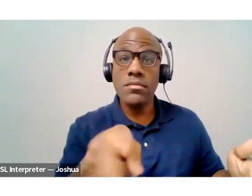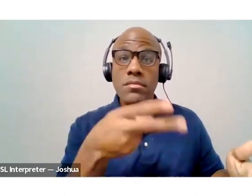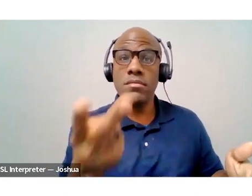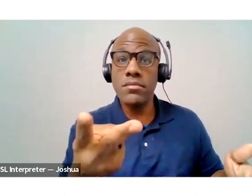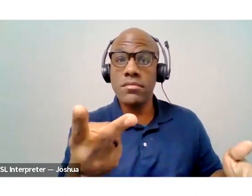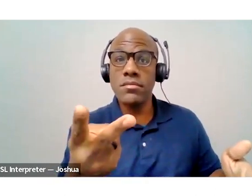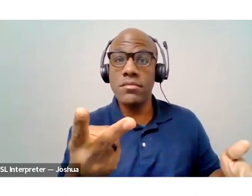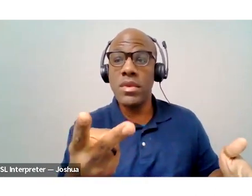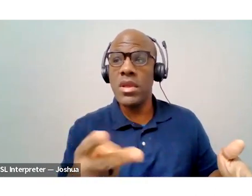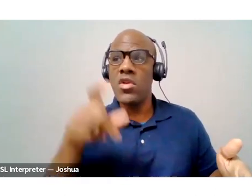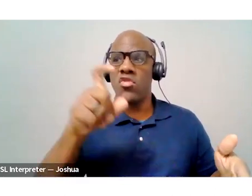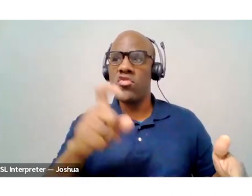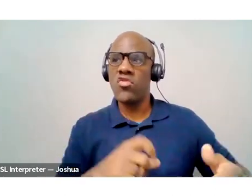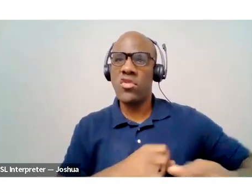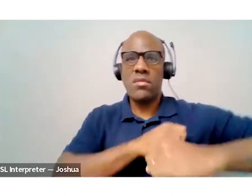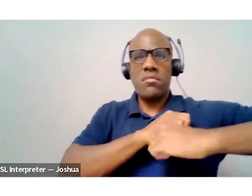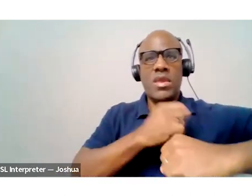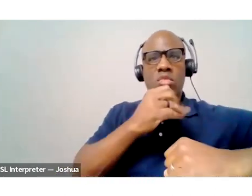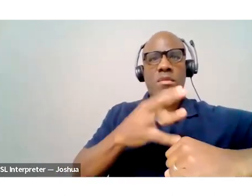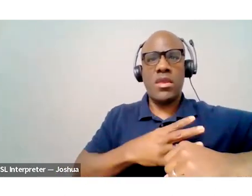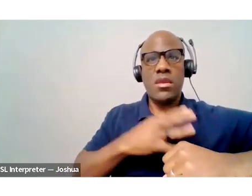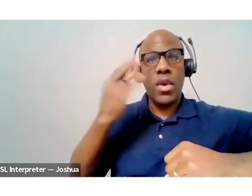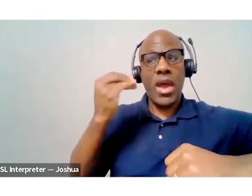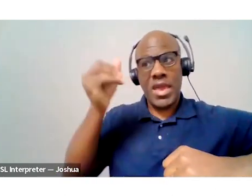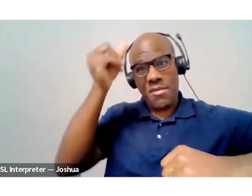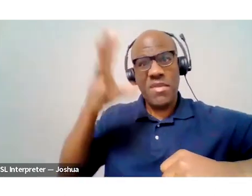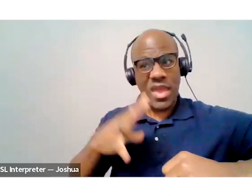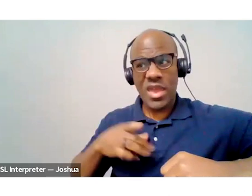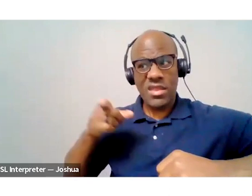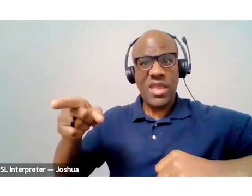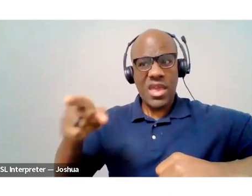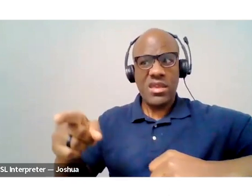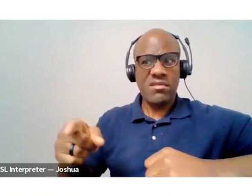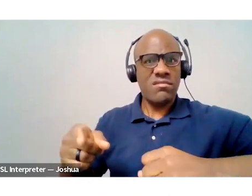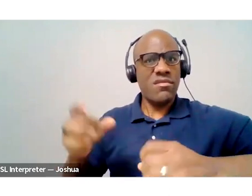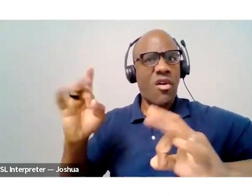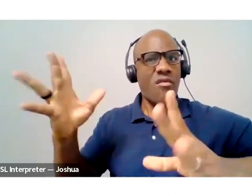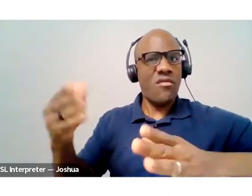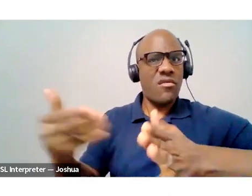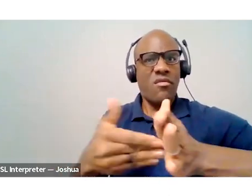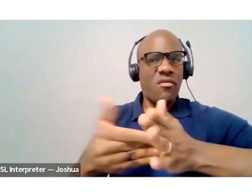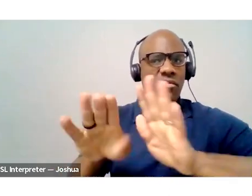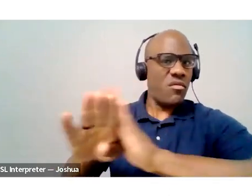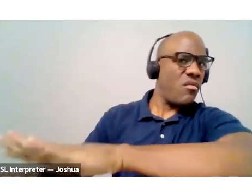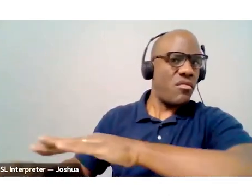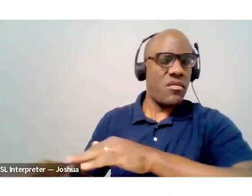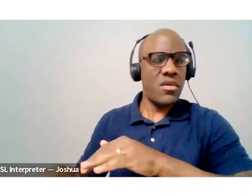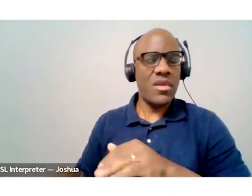be protected from. And again, we can unpack patriarchy at another